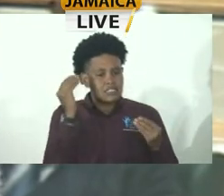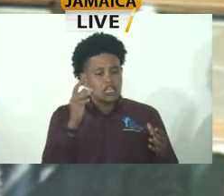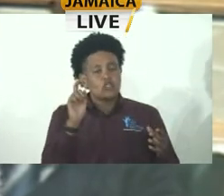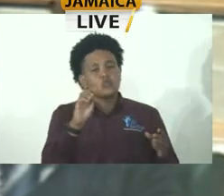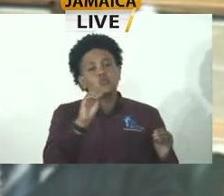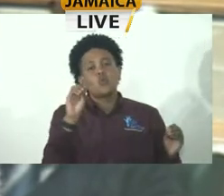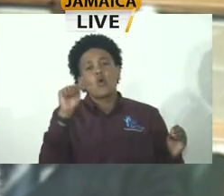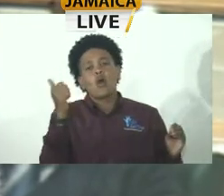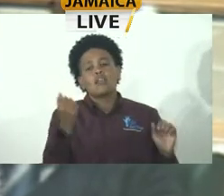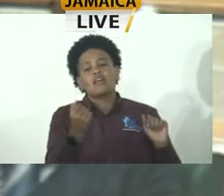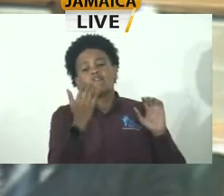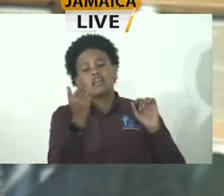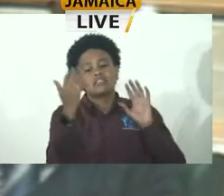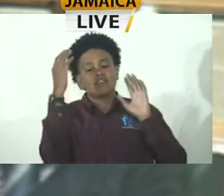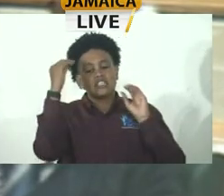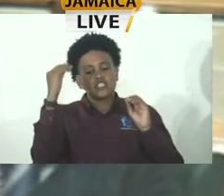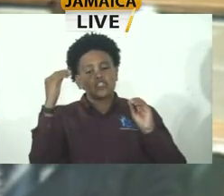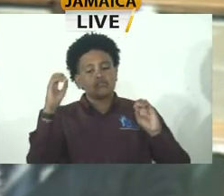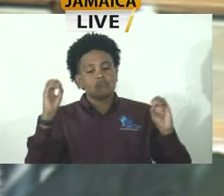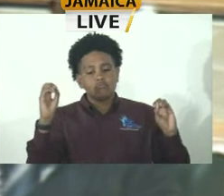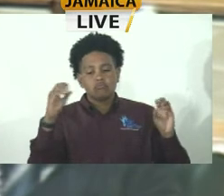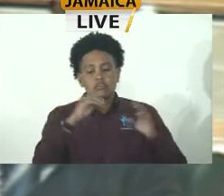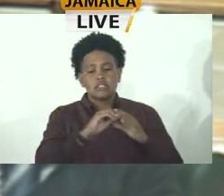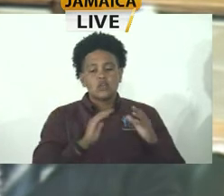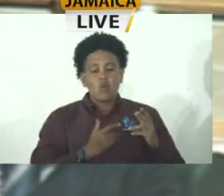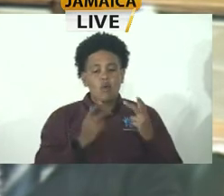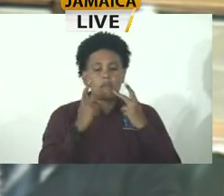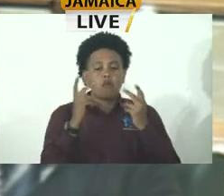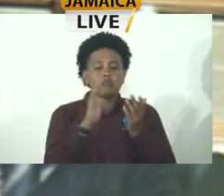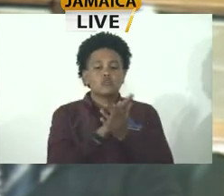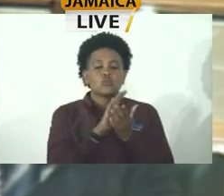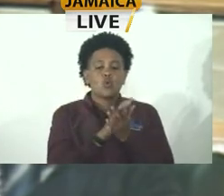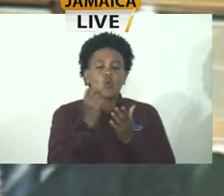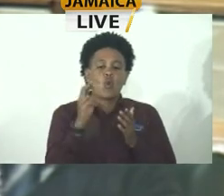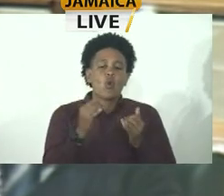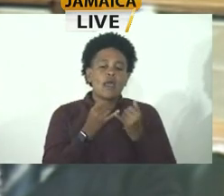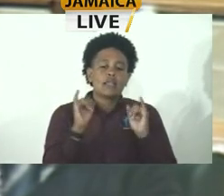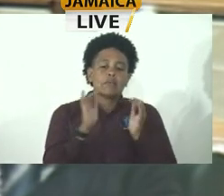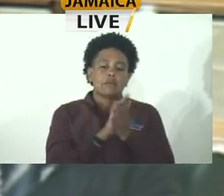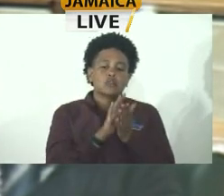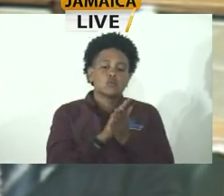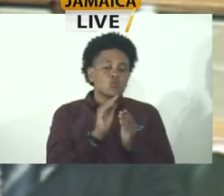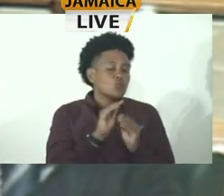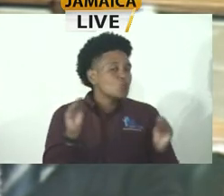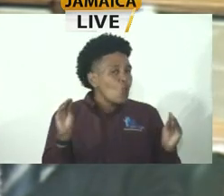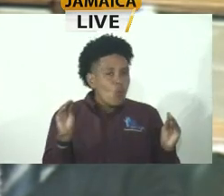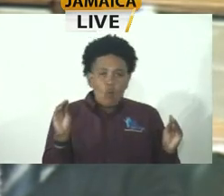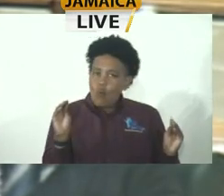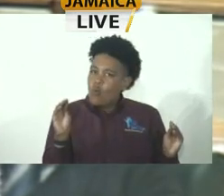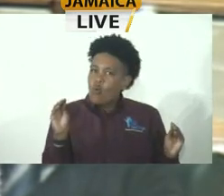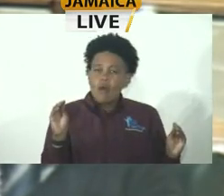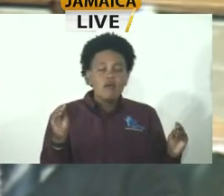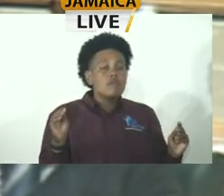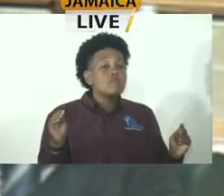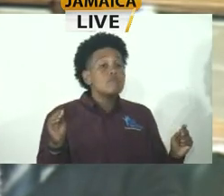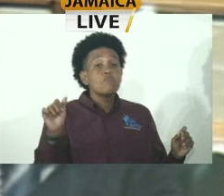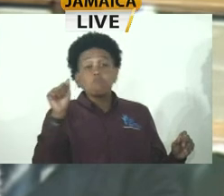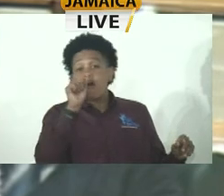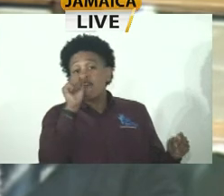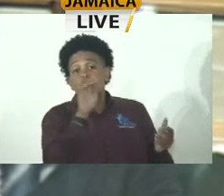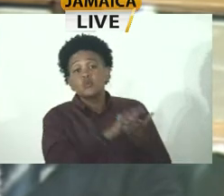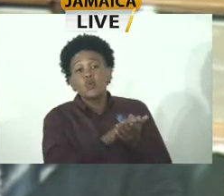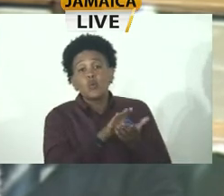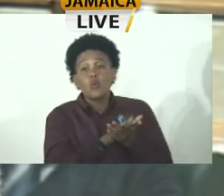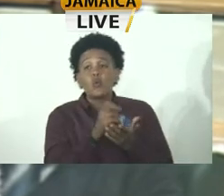face-to-face instruction in our public schools or independent schools primary or secondary or or